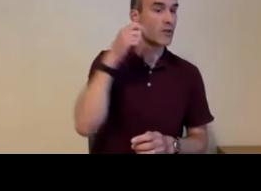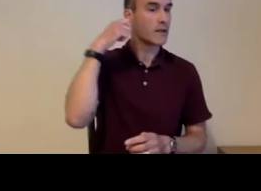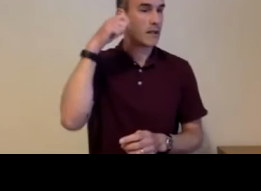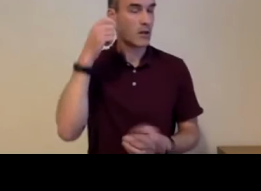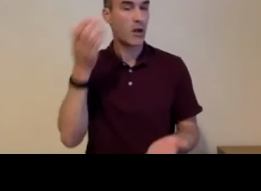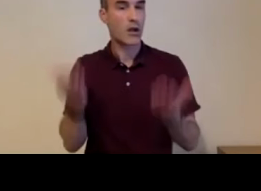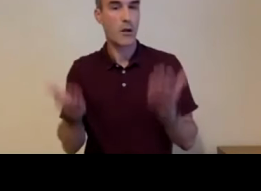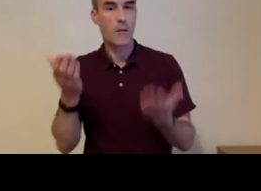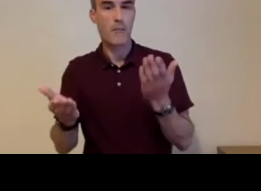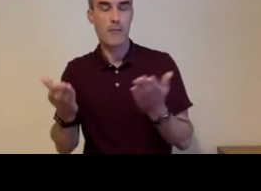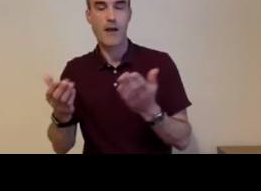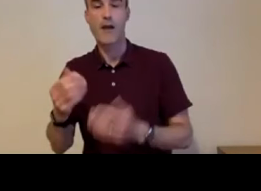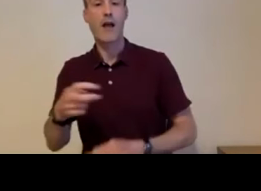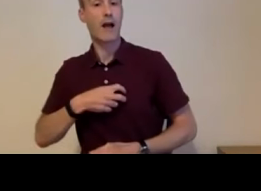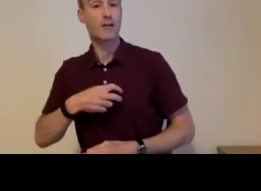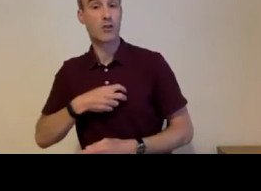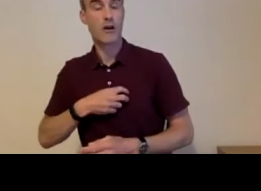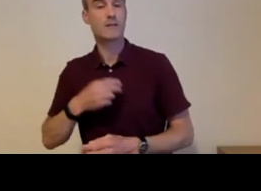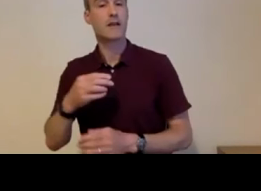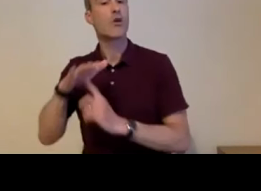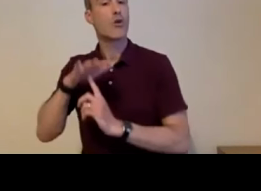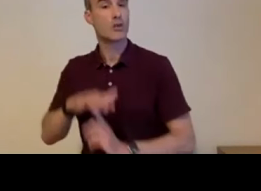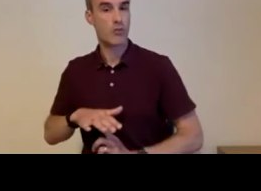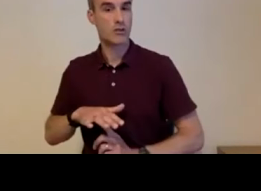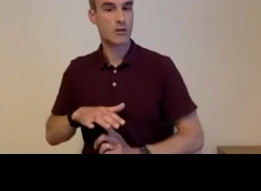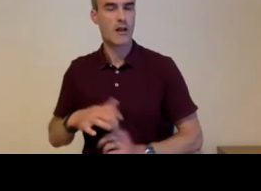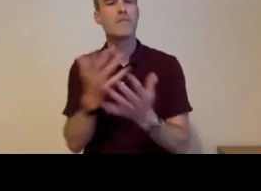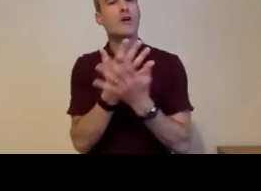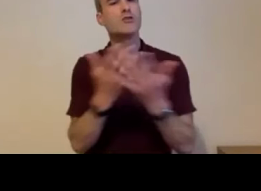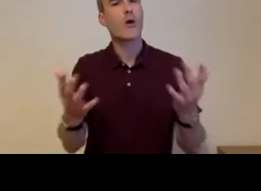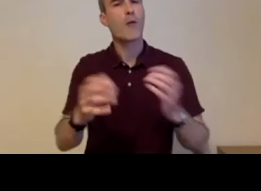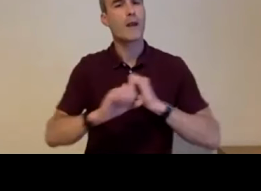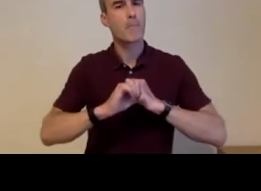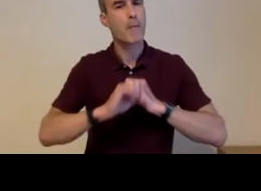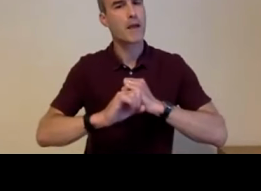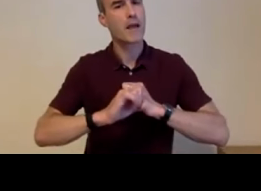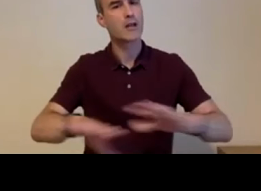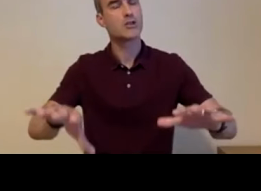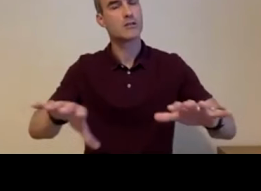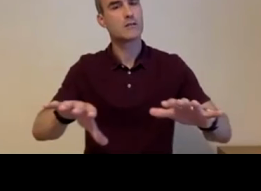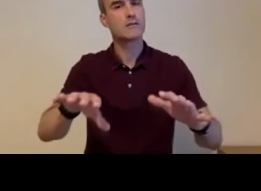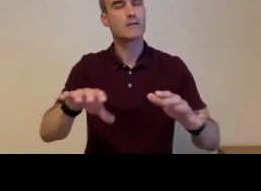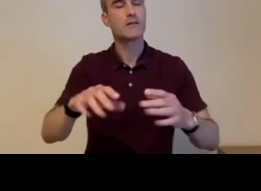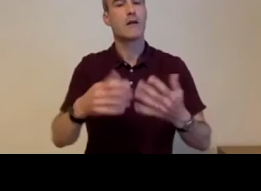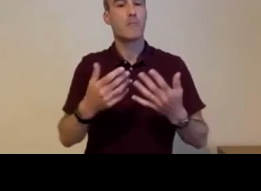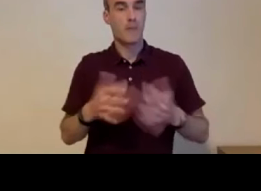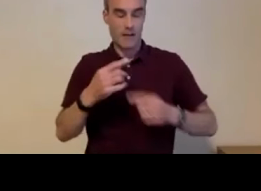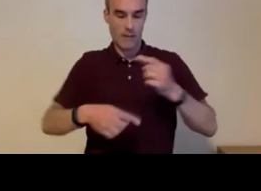depression. Here's a graph of the number of publications per year in each of those 4 domains: